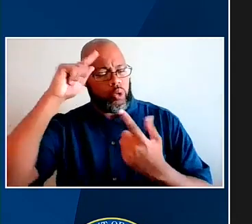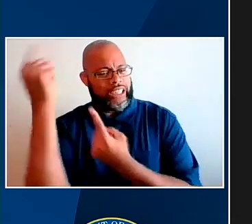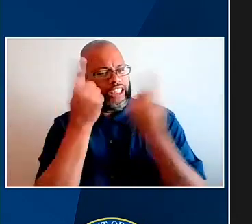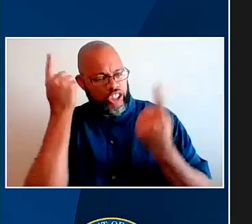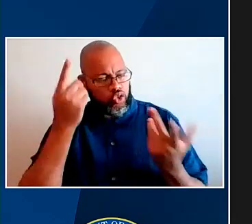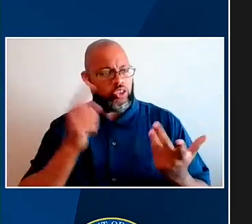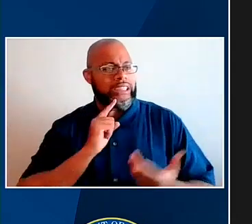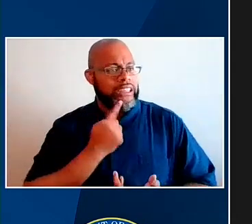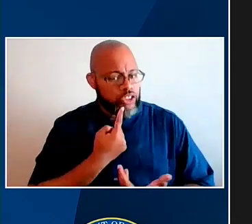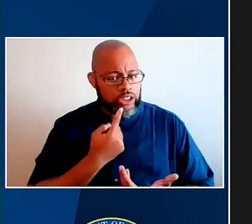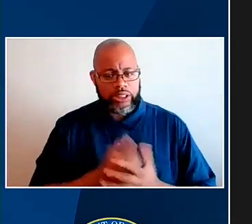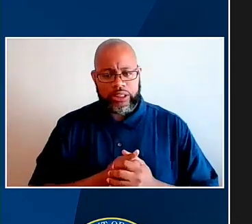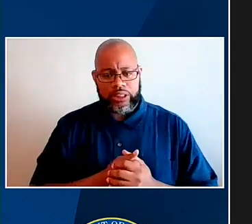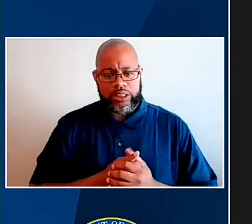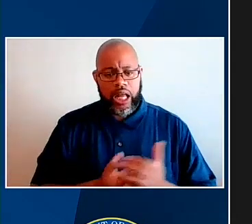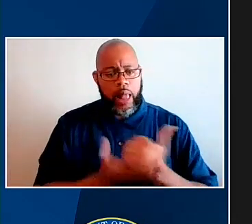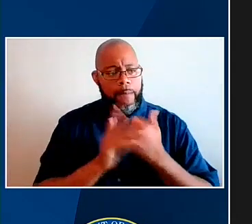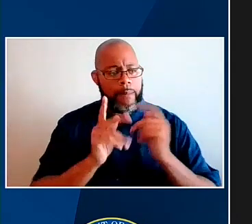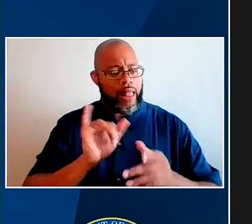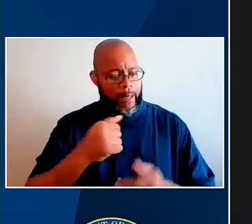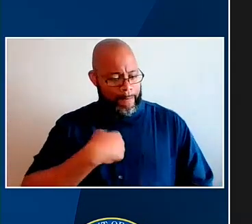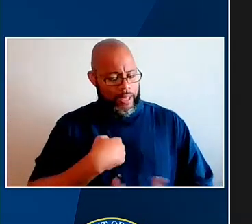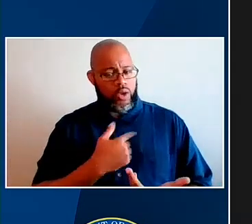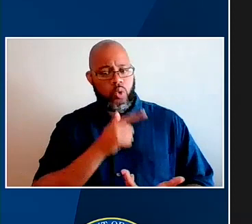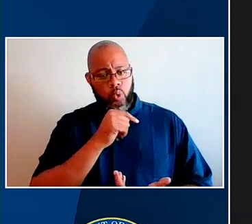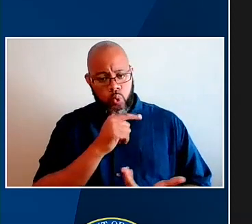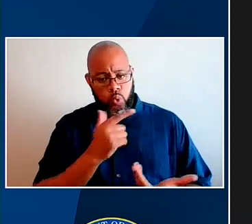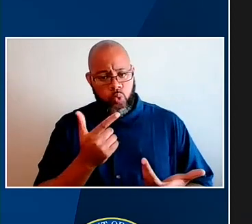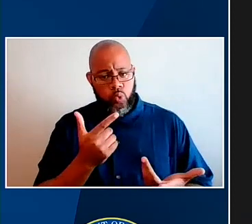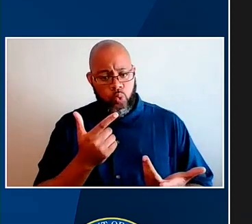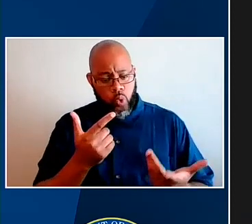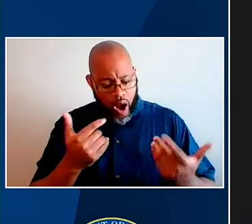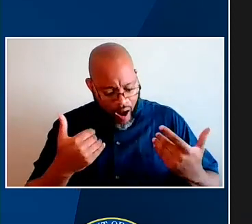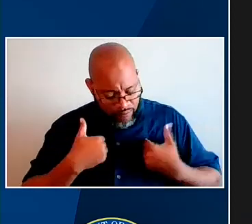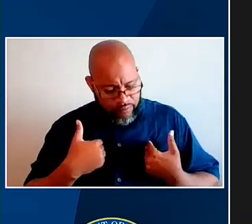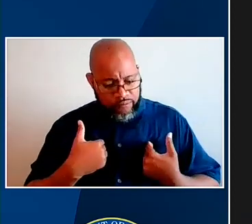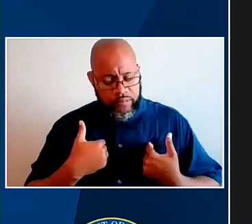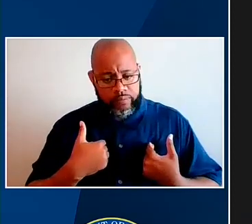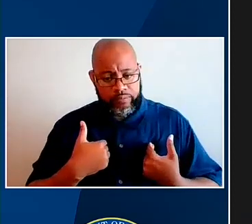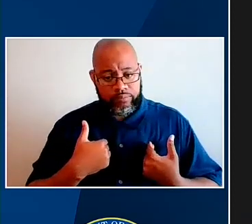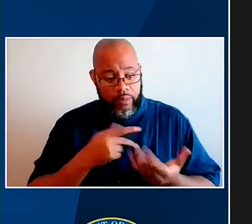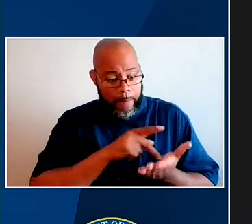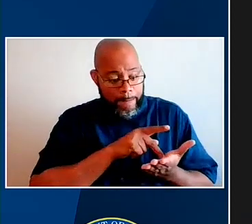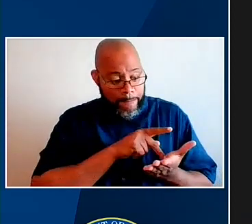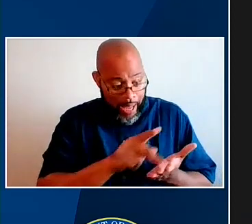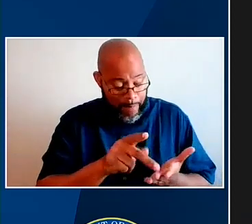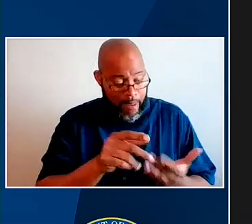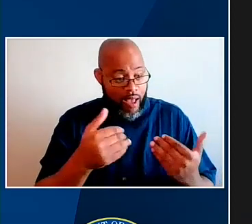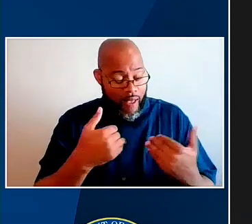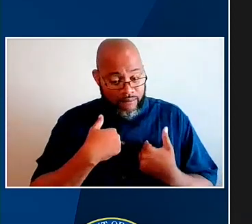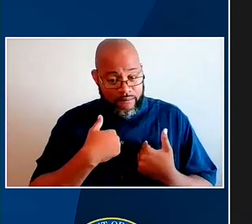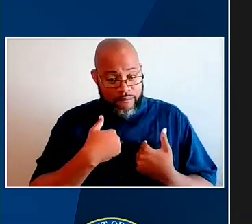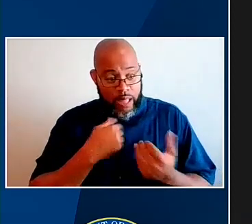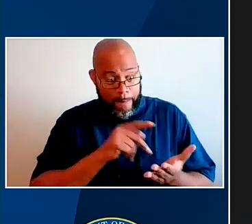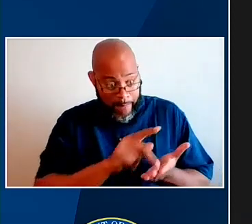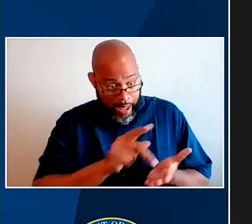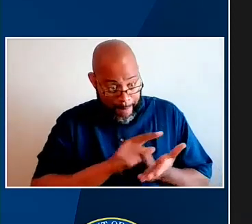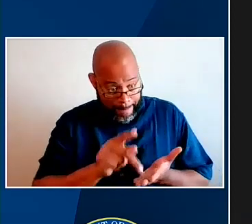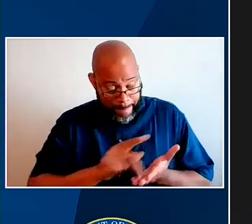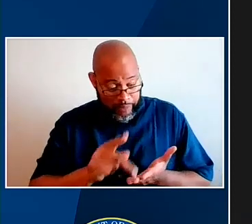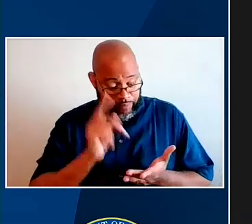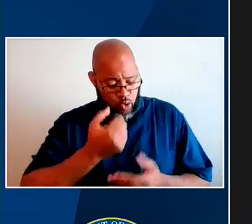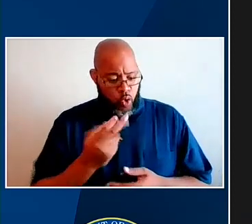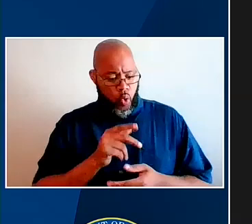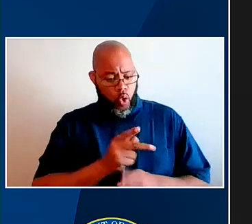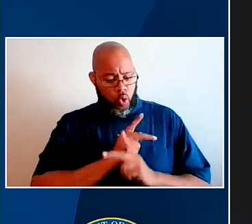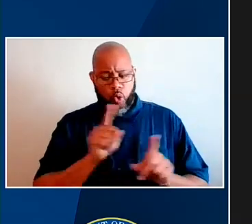seriously in helping people like myself who have a payment, who have payments for their own loans